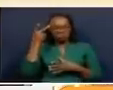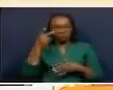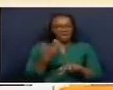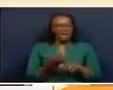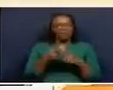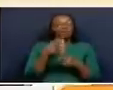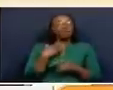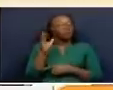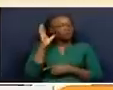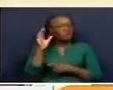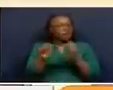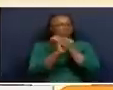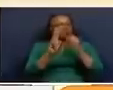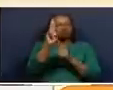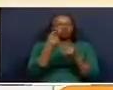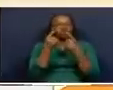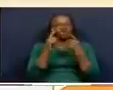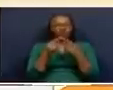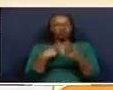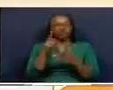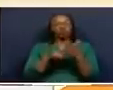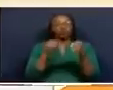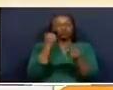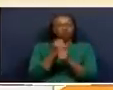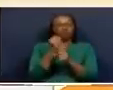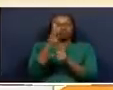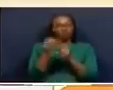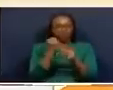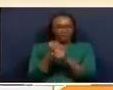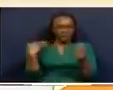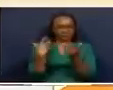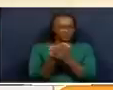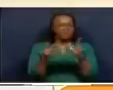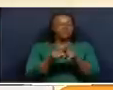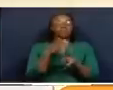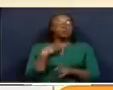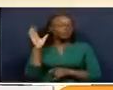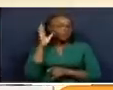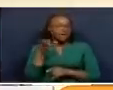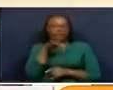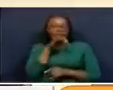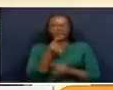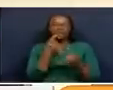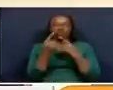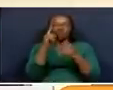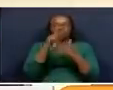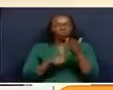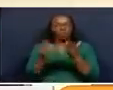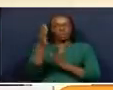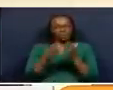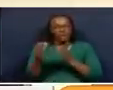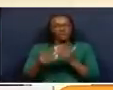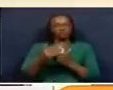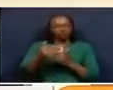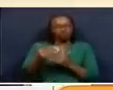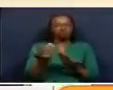Kenyatta talk to me about what he has done in the last 4 years. I want to hear Raila Odinga talk to me about what he intends to do, and